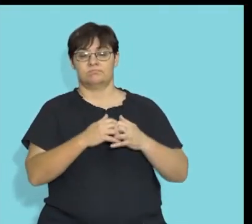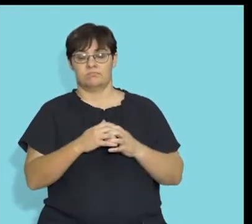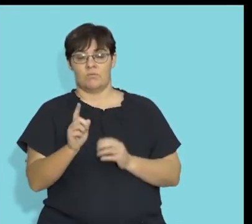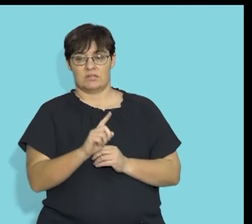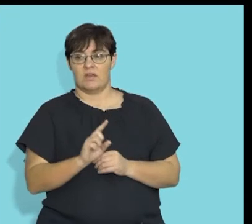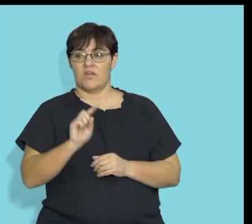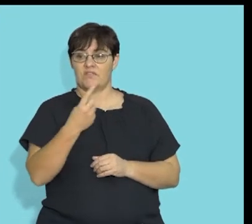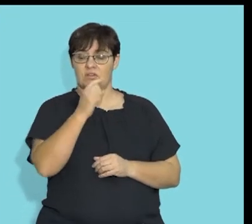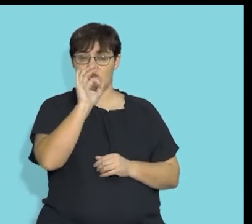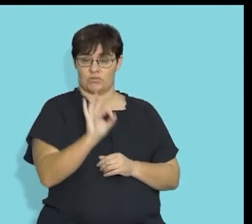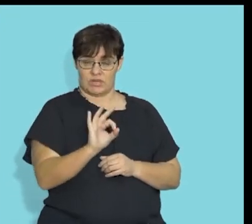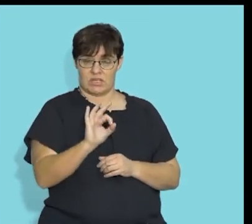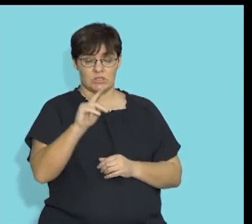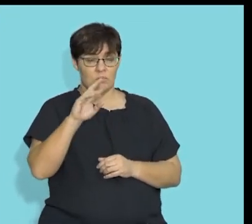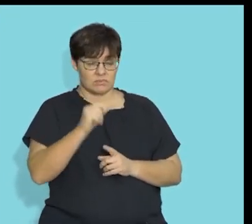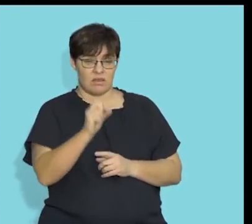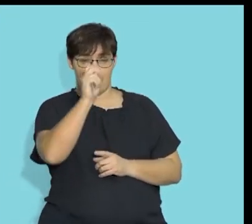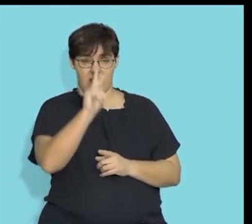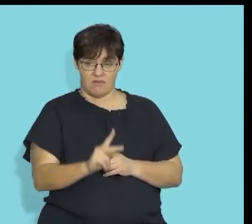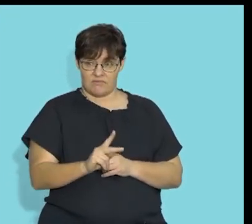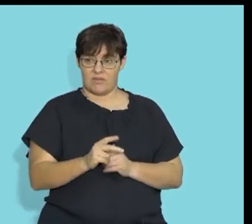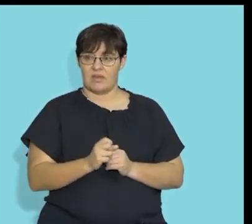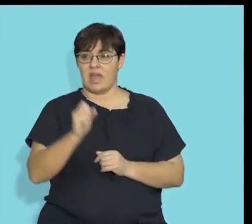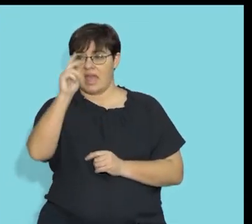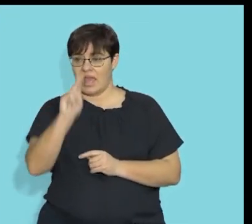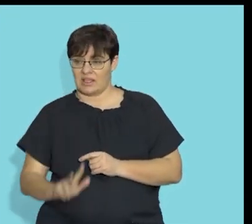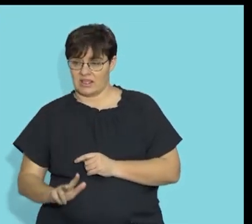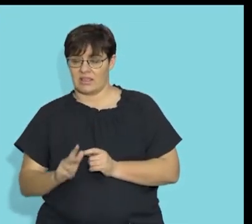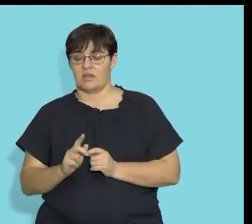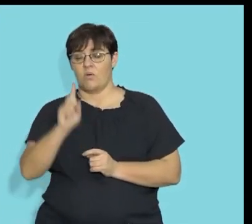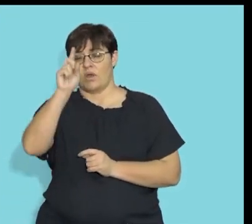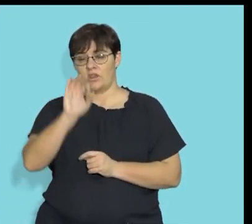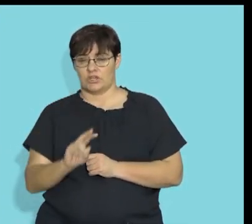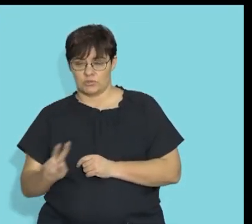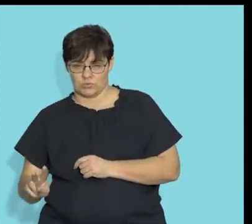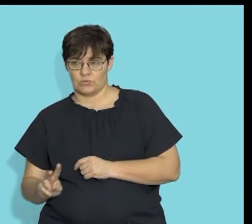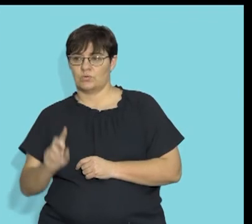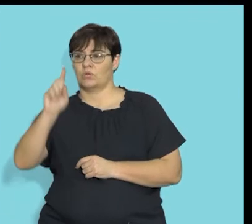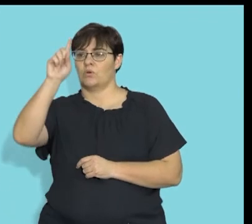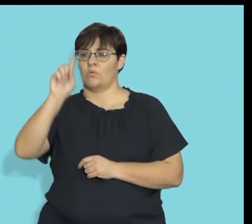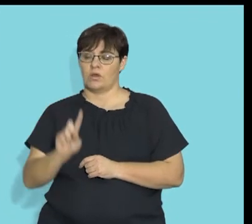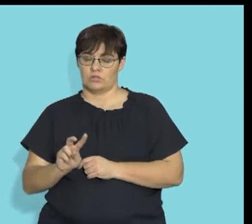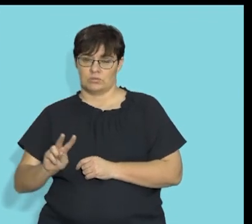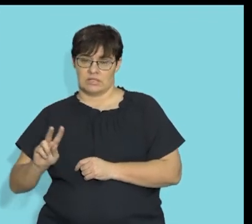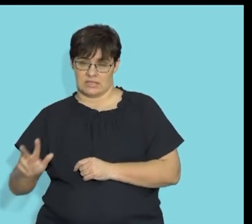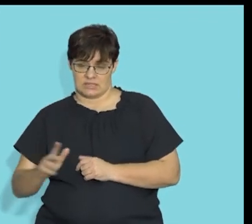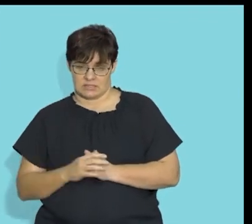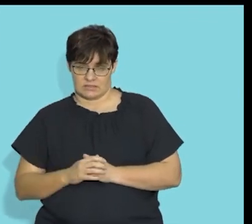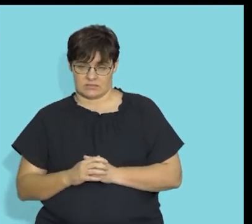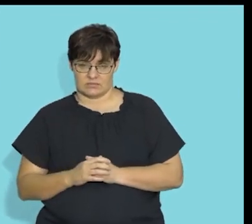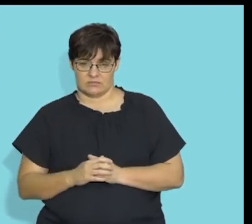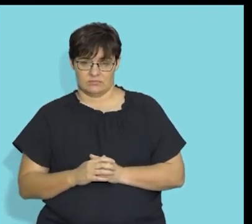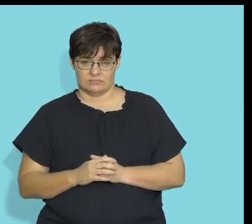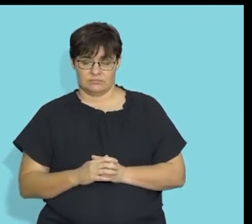So we've established that the first 3 terms are a half, an eighth, 1 over 32. If you went on, you would see that 1